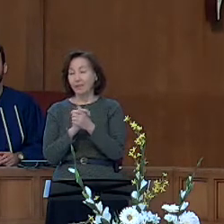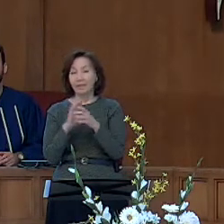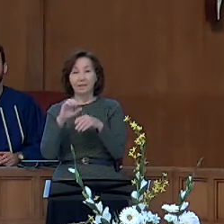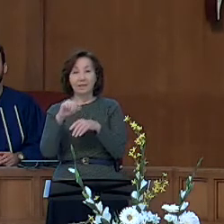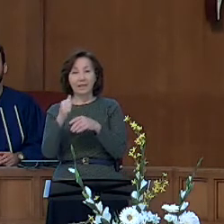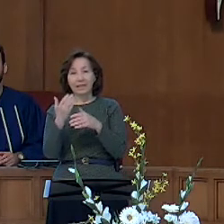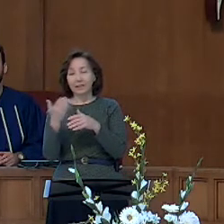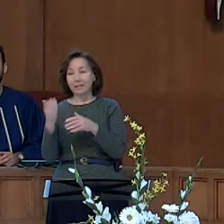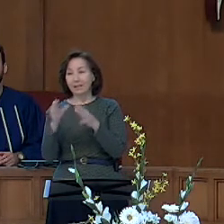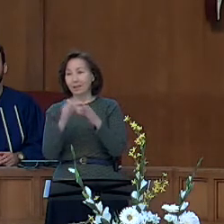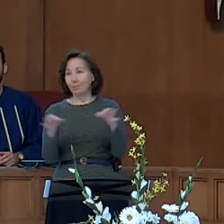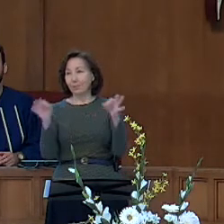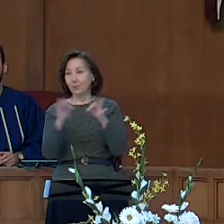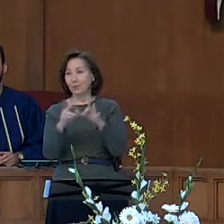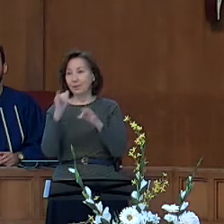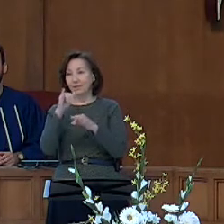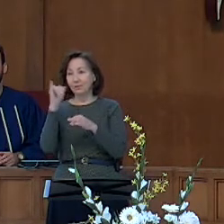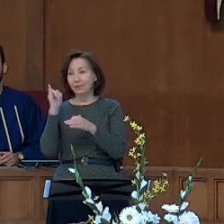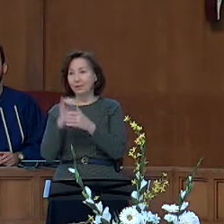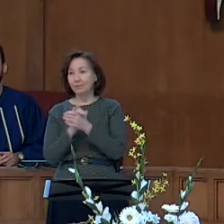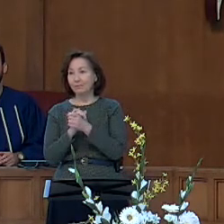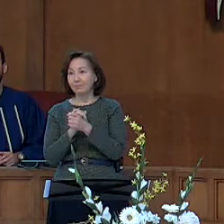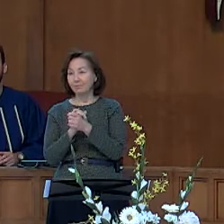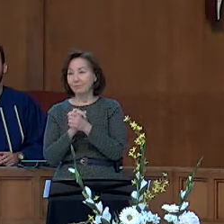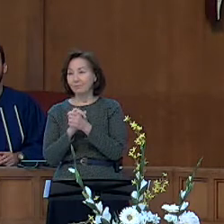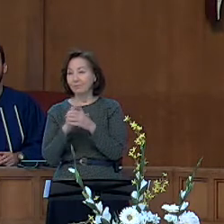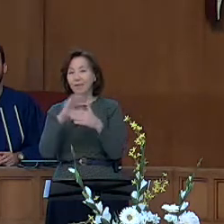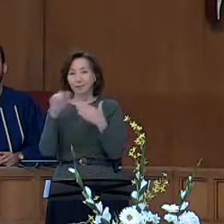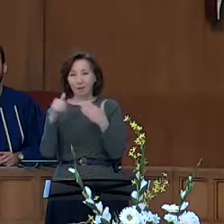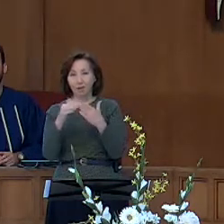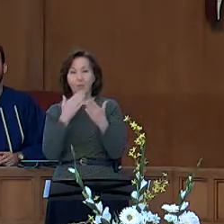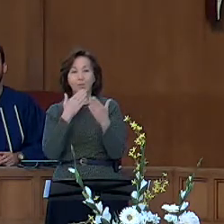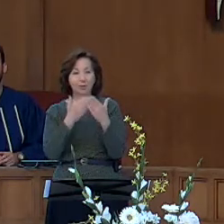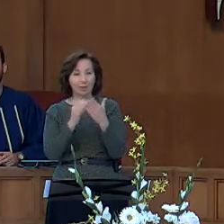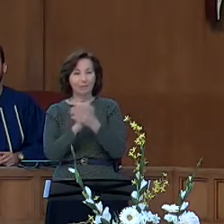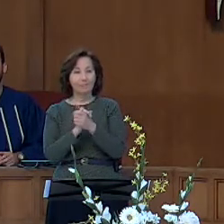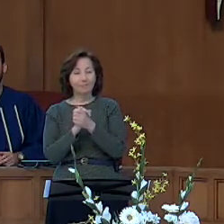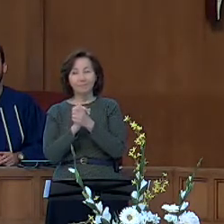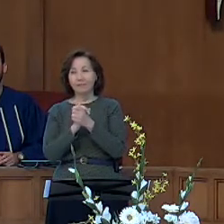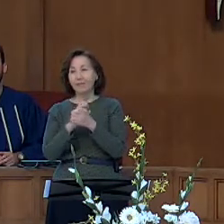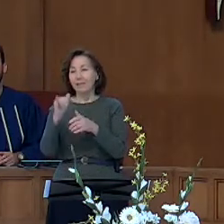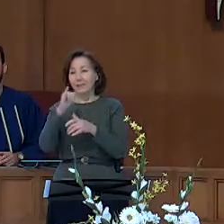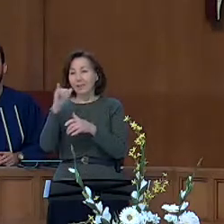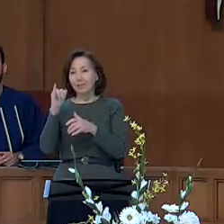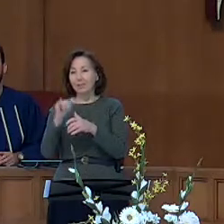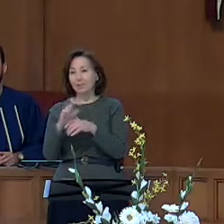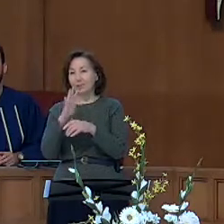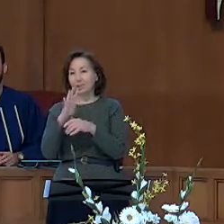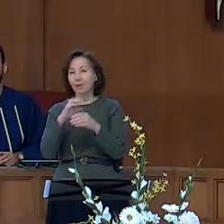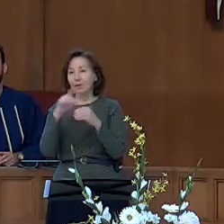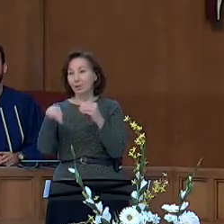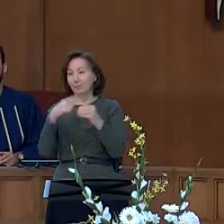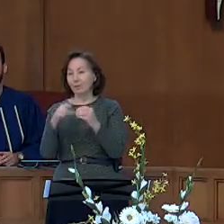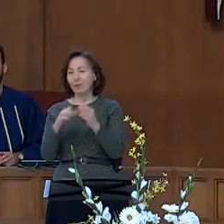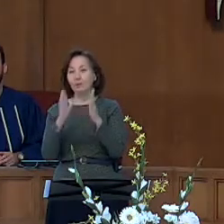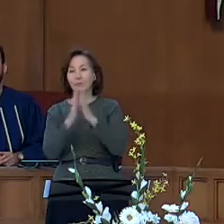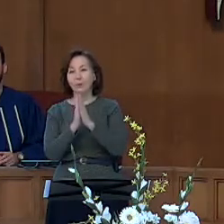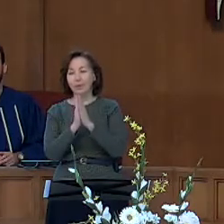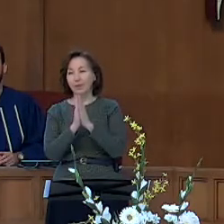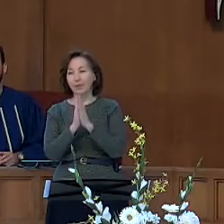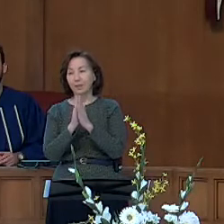yesterday for you or stood out, you think? Anything? Oh, that was good. Yeah, it was really good. Yesterday we talked about a prayer called